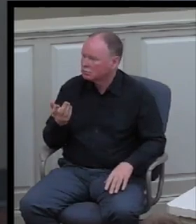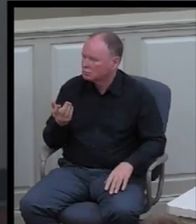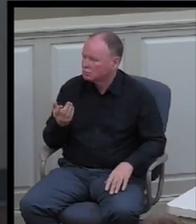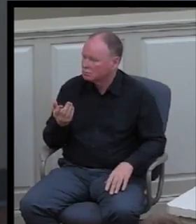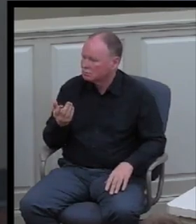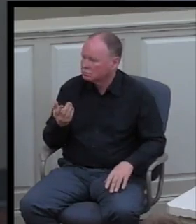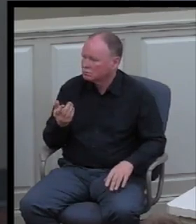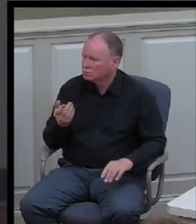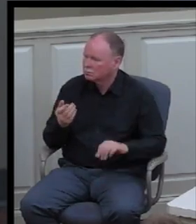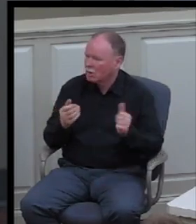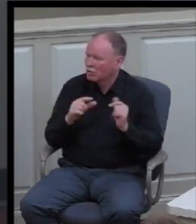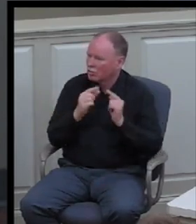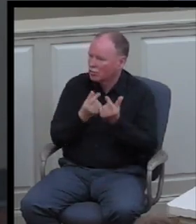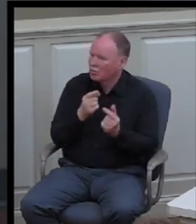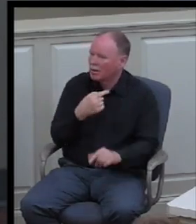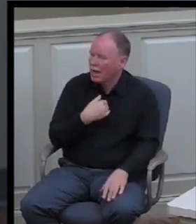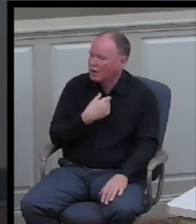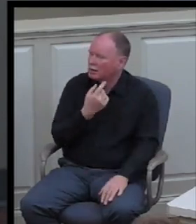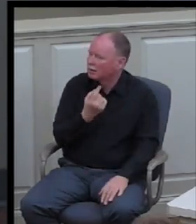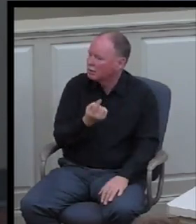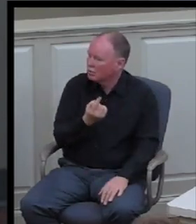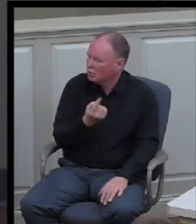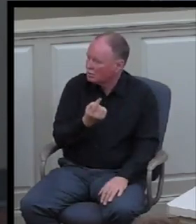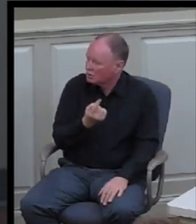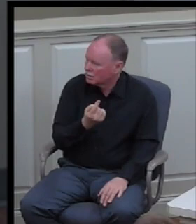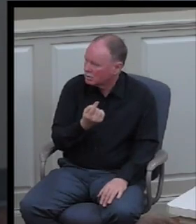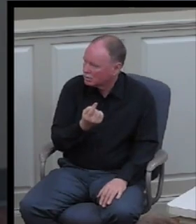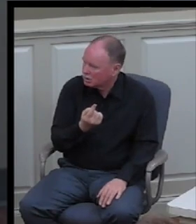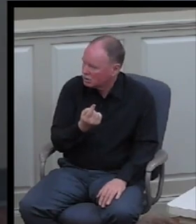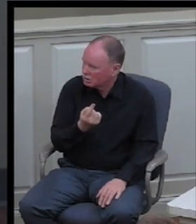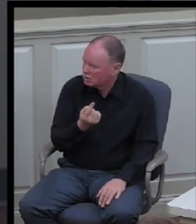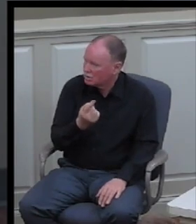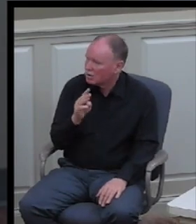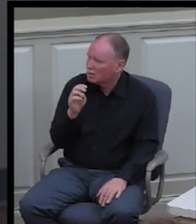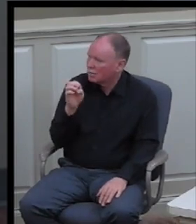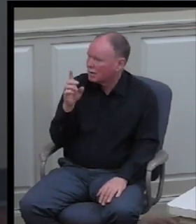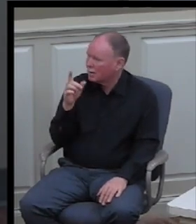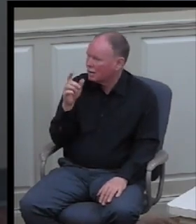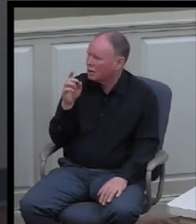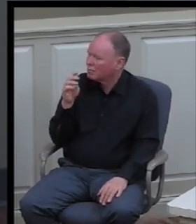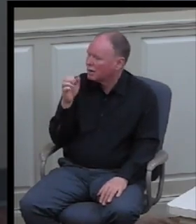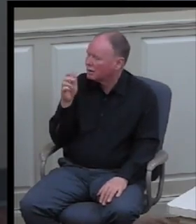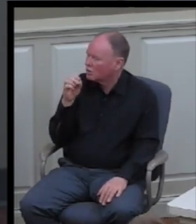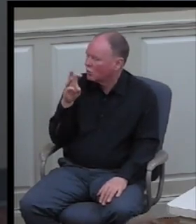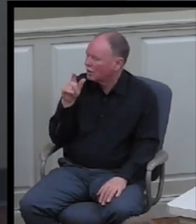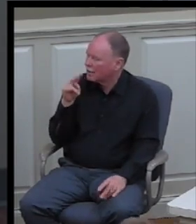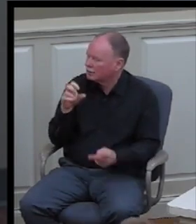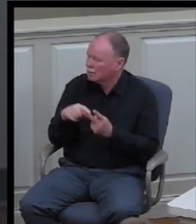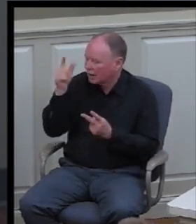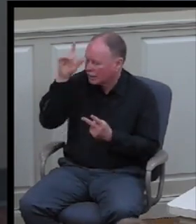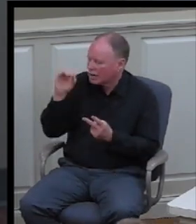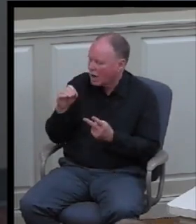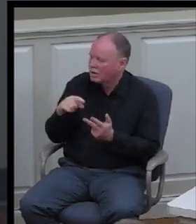they have did one in Shelby City, Meadow Lanes, Lincoln County,